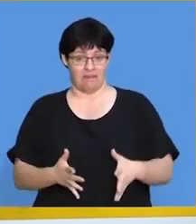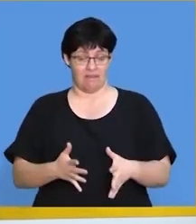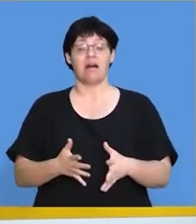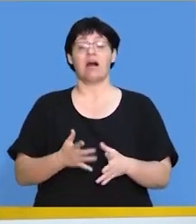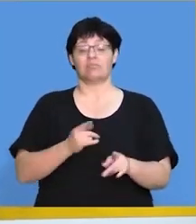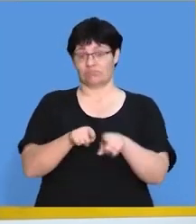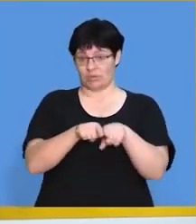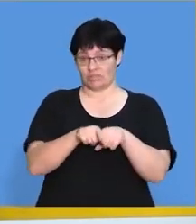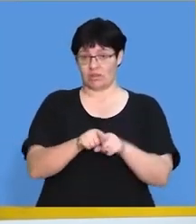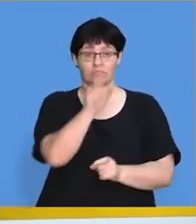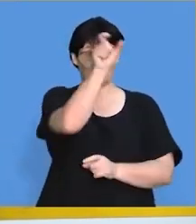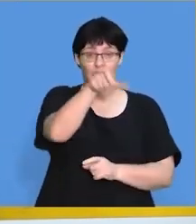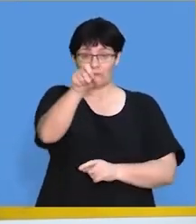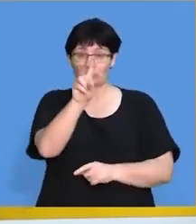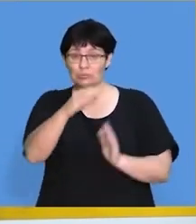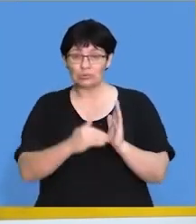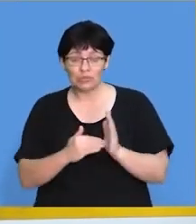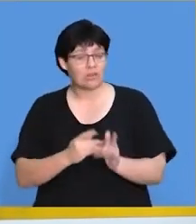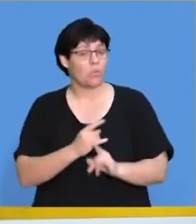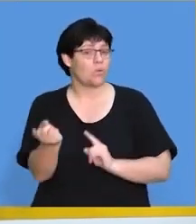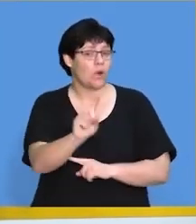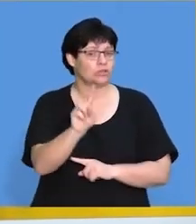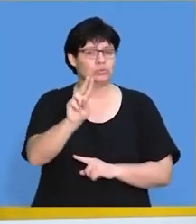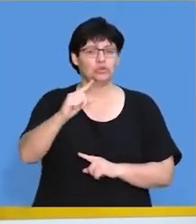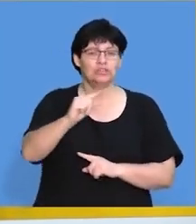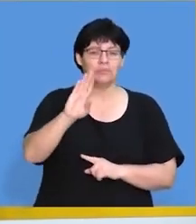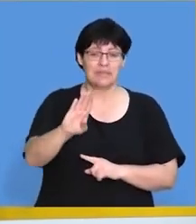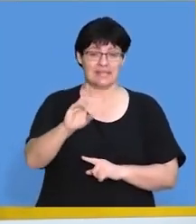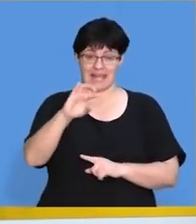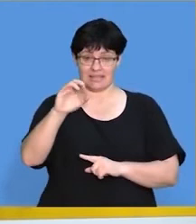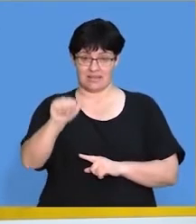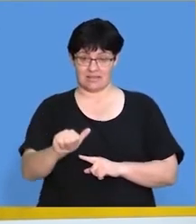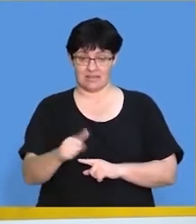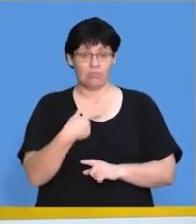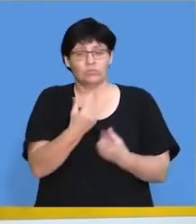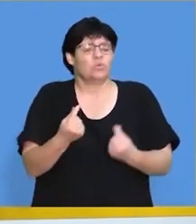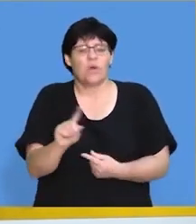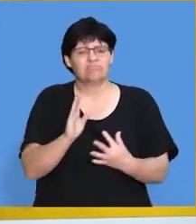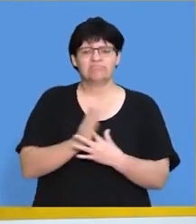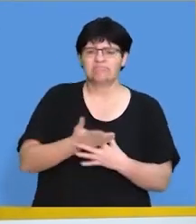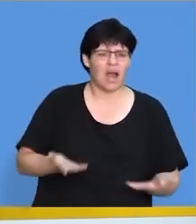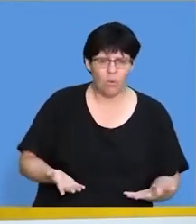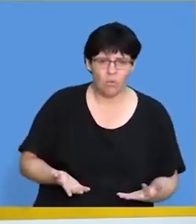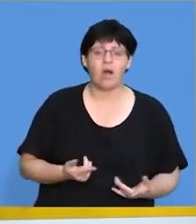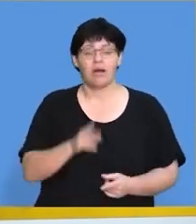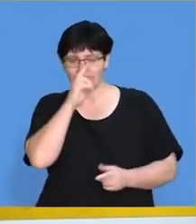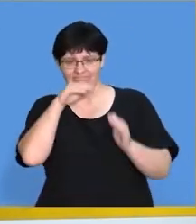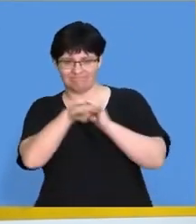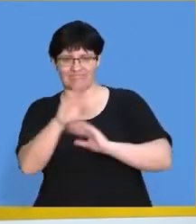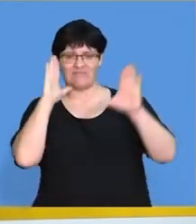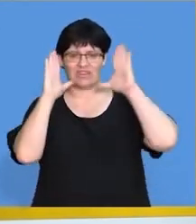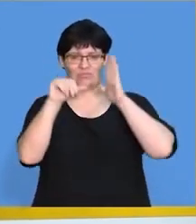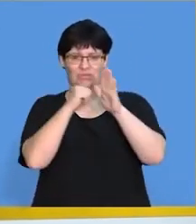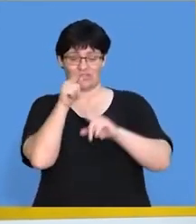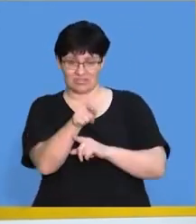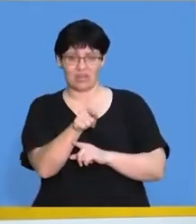competition, where 2 lucky matriculants stand a chance to win 2 gigs of data. All you need to do to enter is head on over to our Facebook